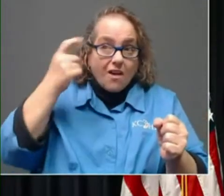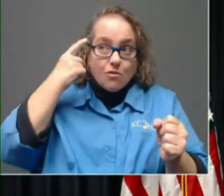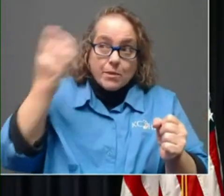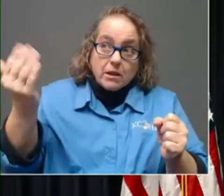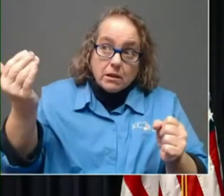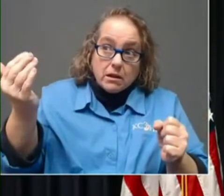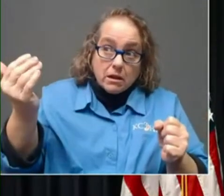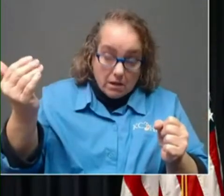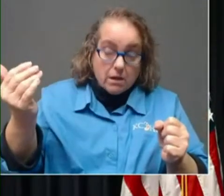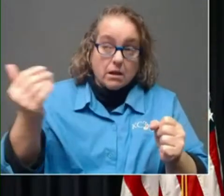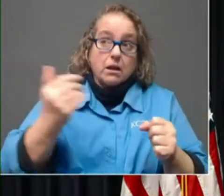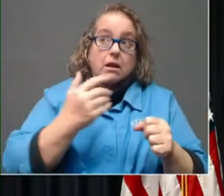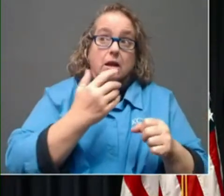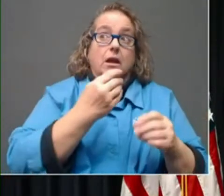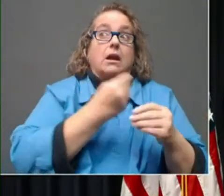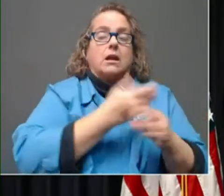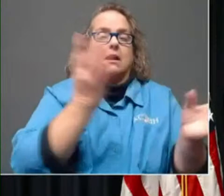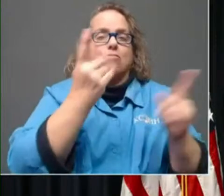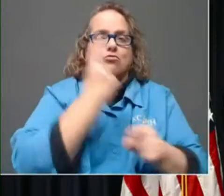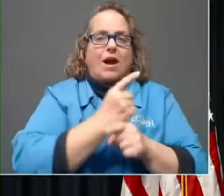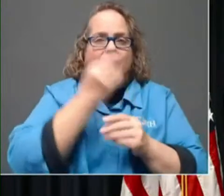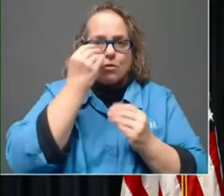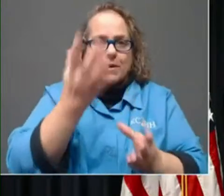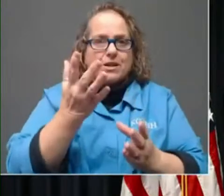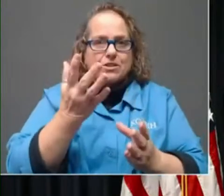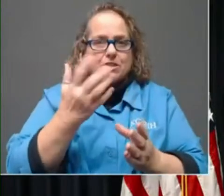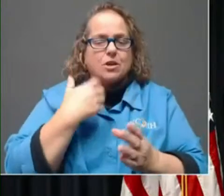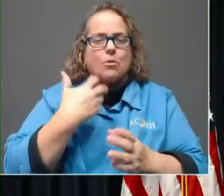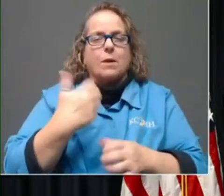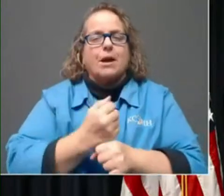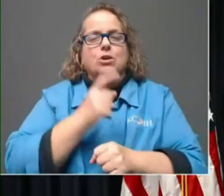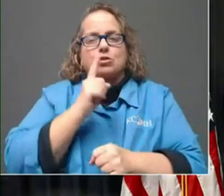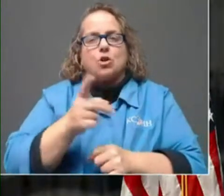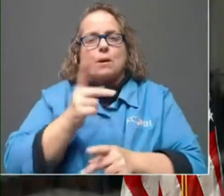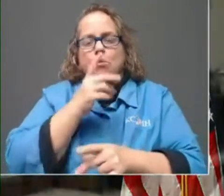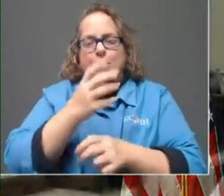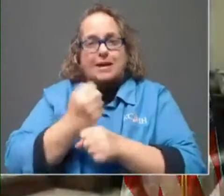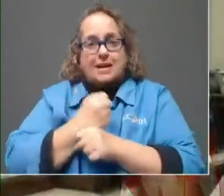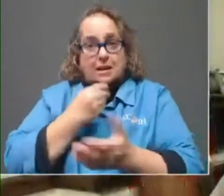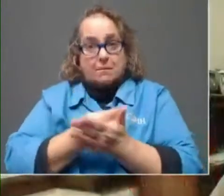everybody who's going to get dollars gets them under the new guidance. So, Amy?